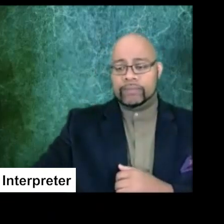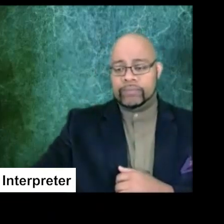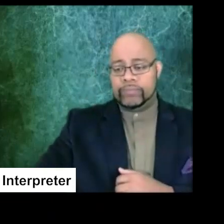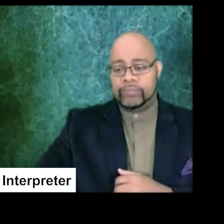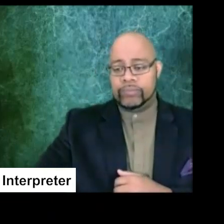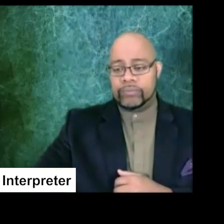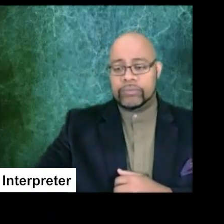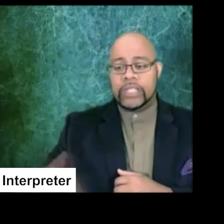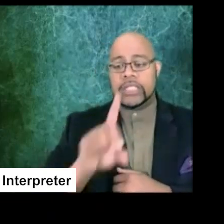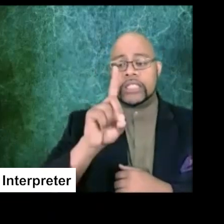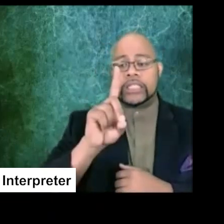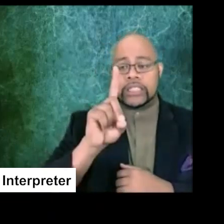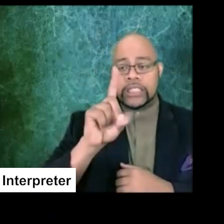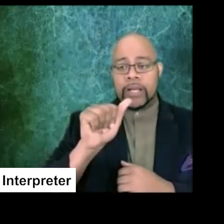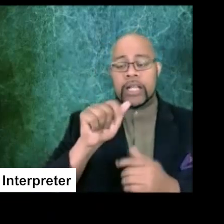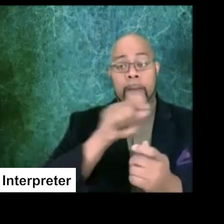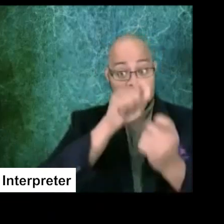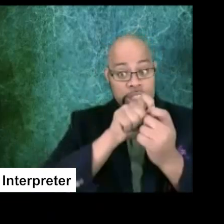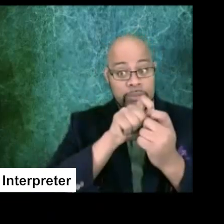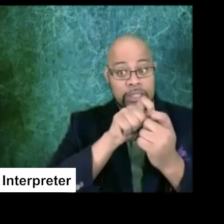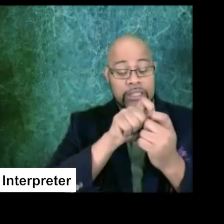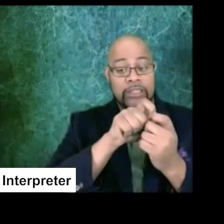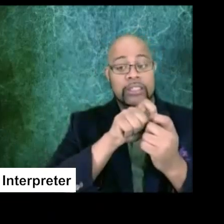Disability particular digital access. Thank you.